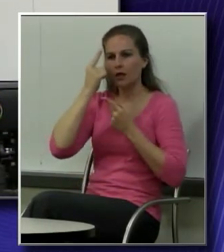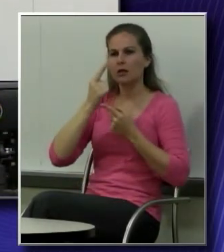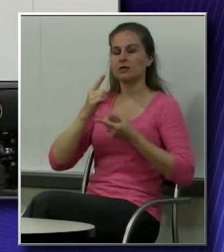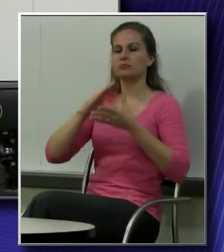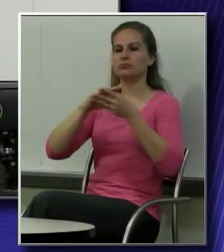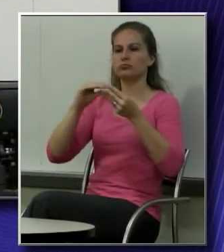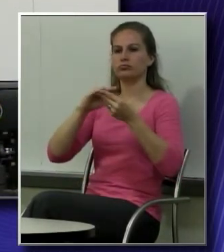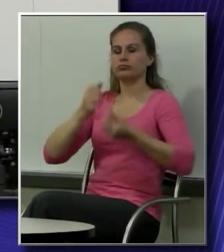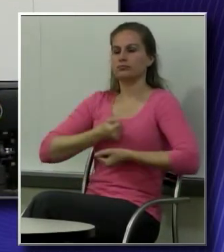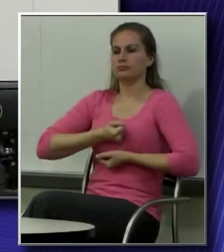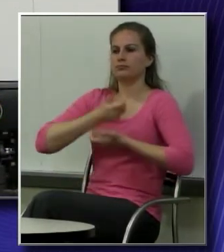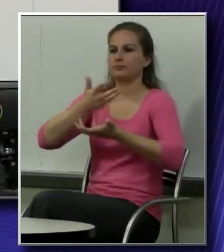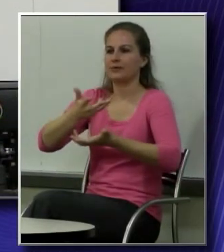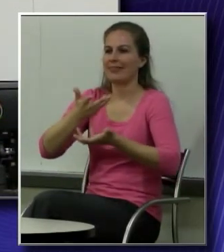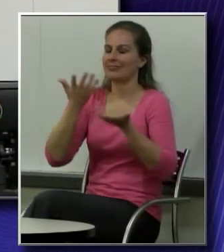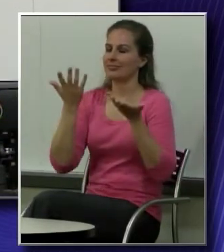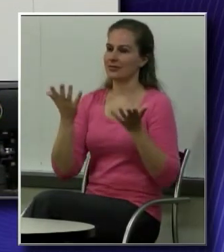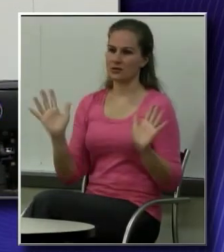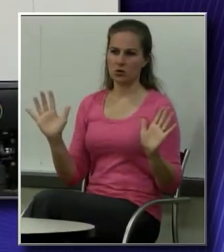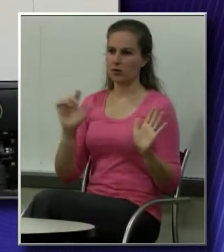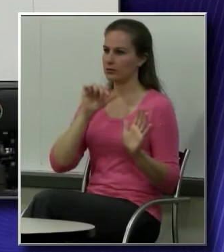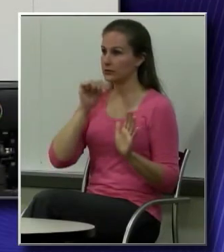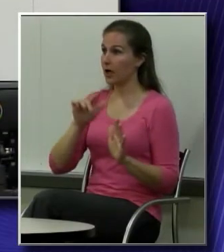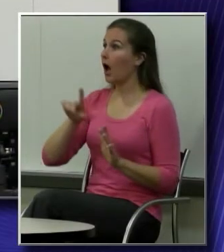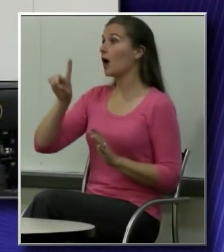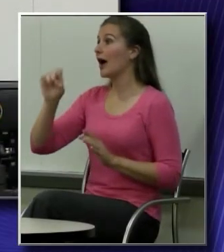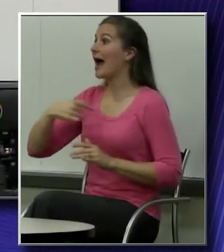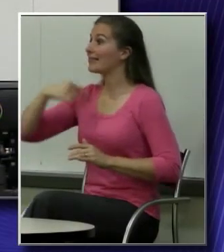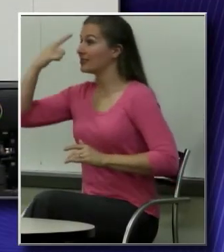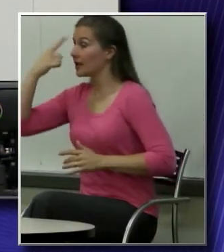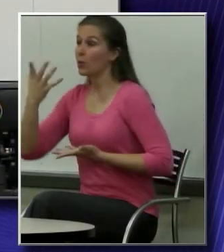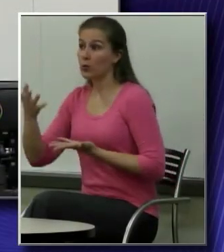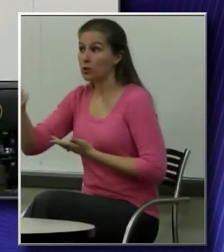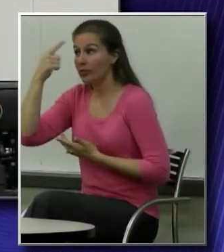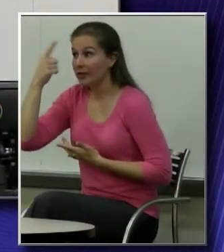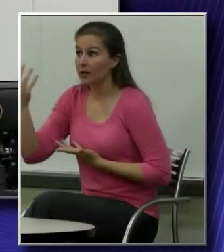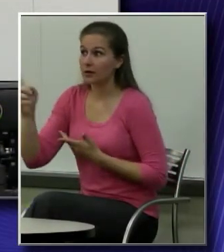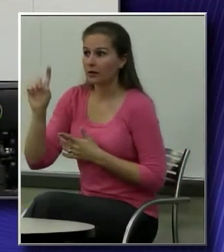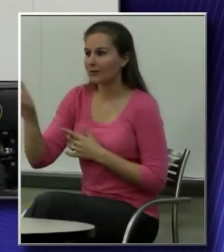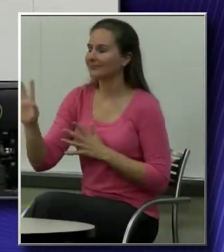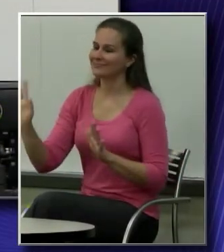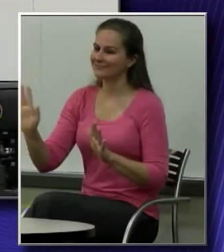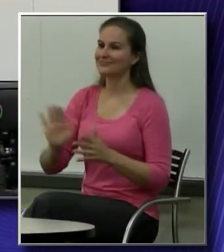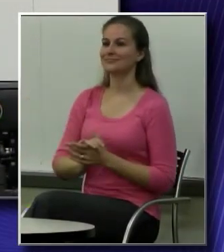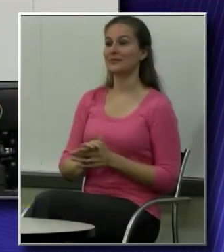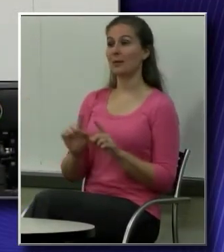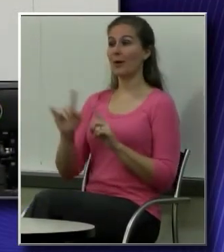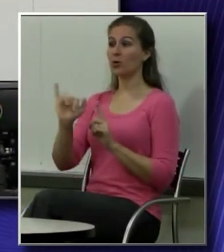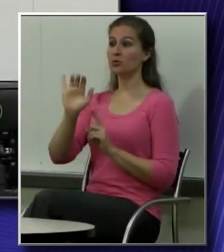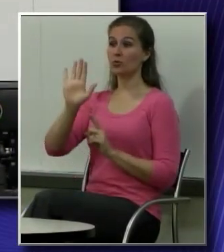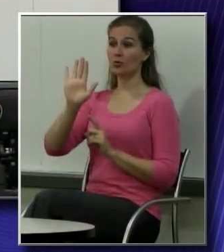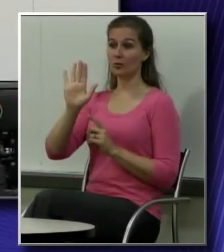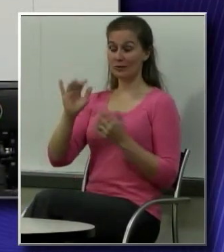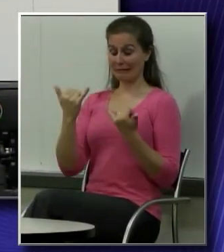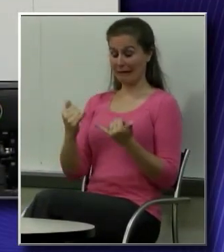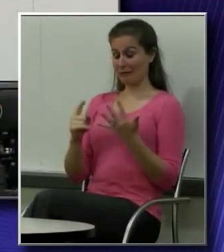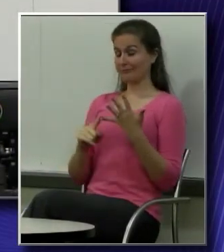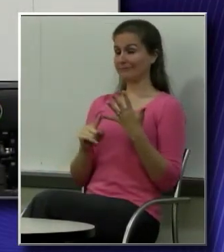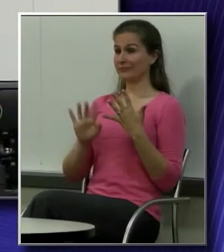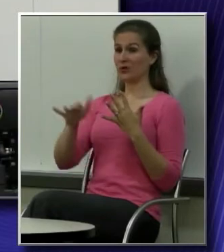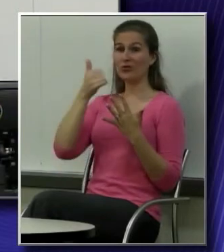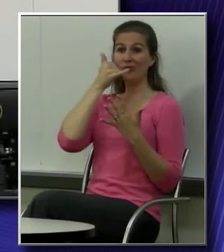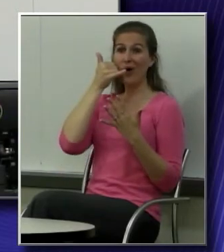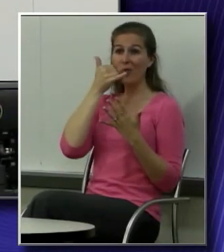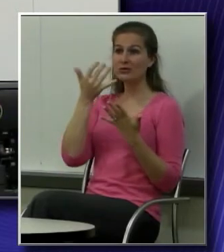and get your input. And finally, and you knew this was coming, if you would take your cell phones or your portable devices